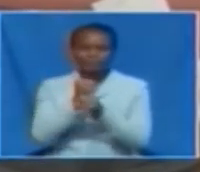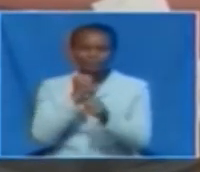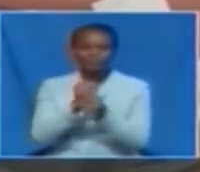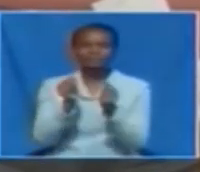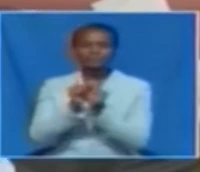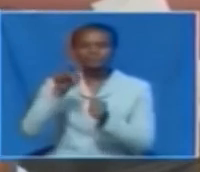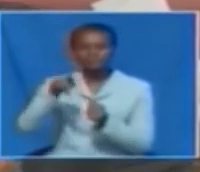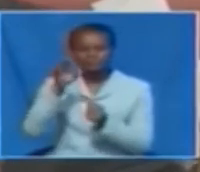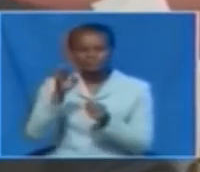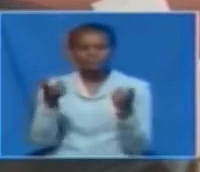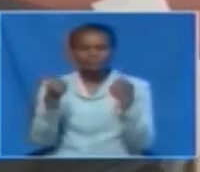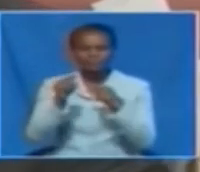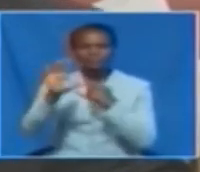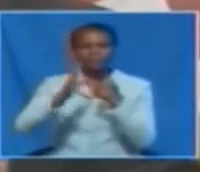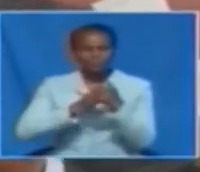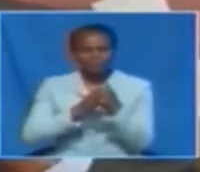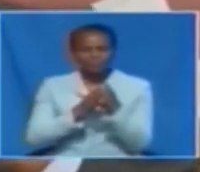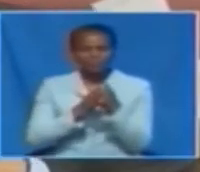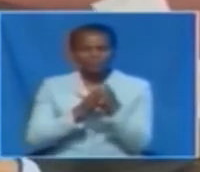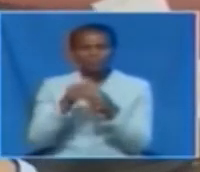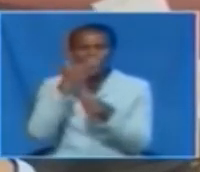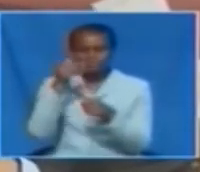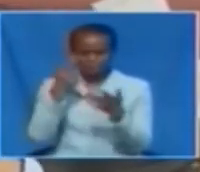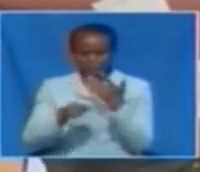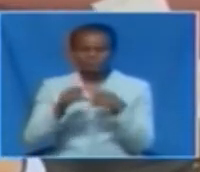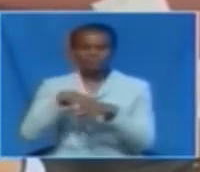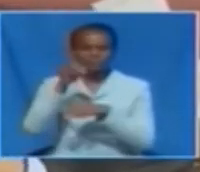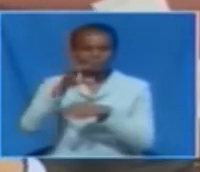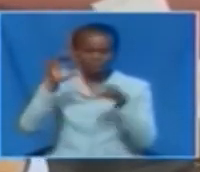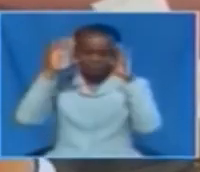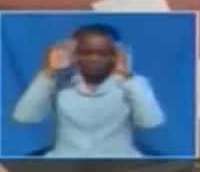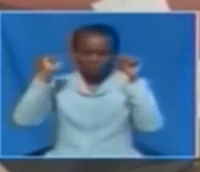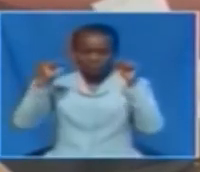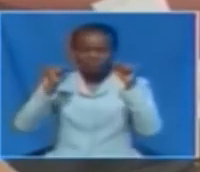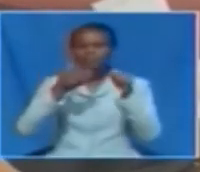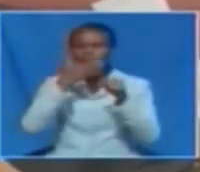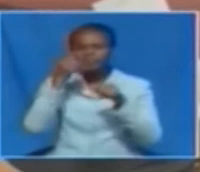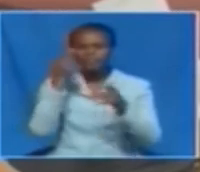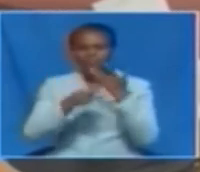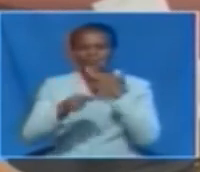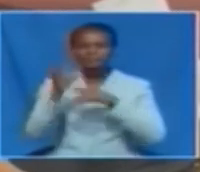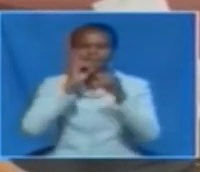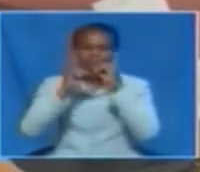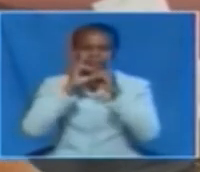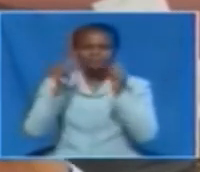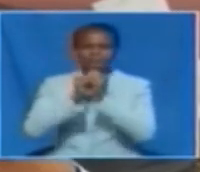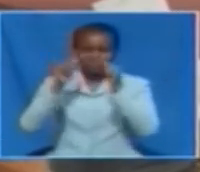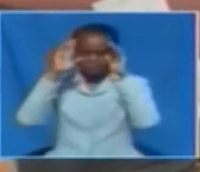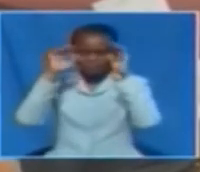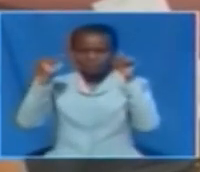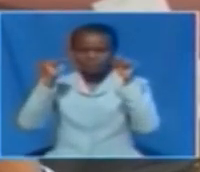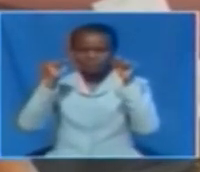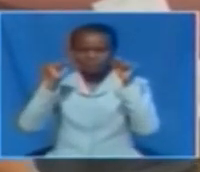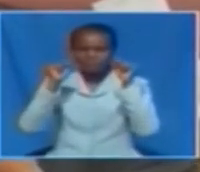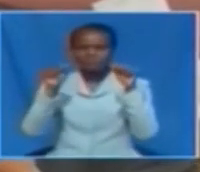Front. When you come back, so they sent me as president to engage President Lungu and look